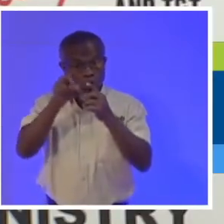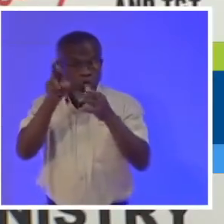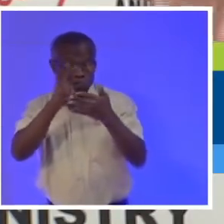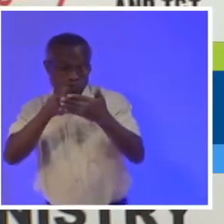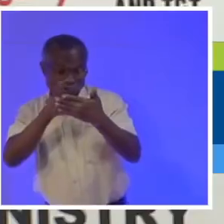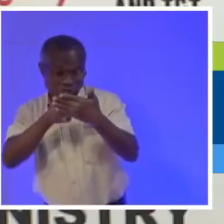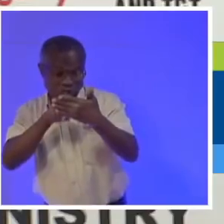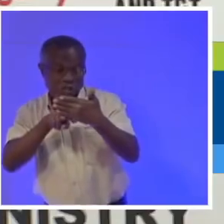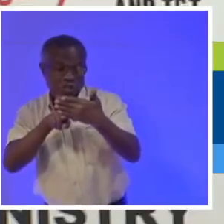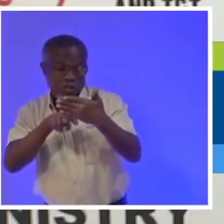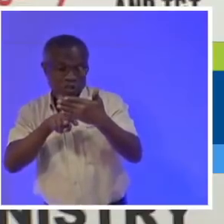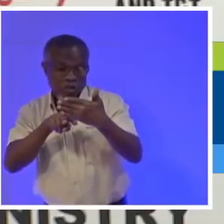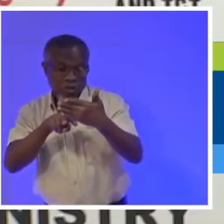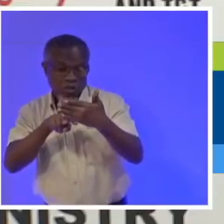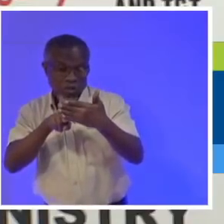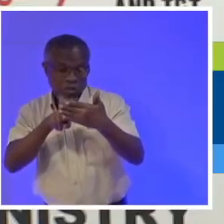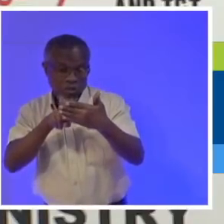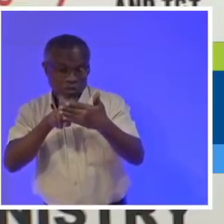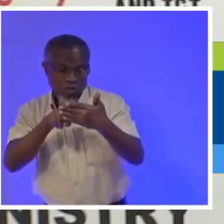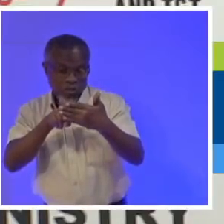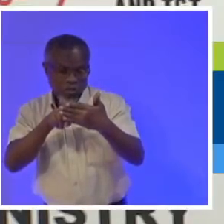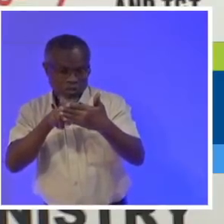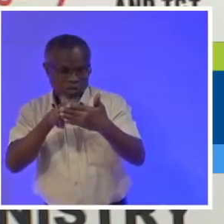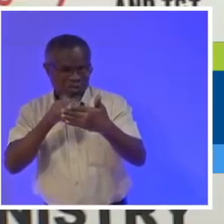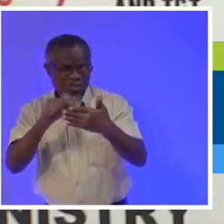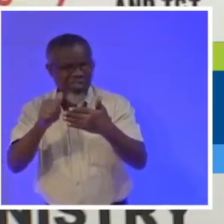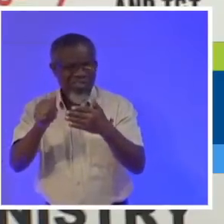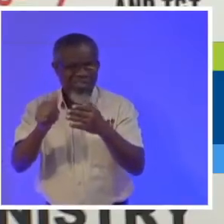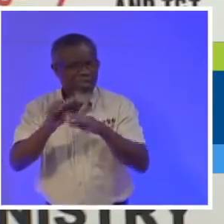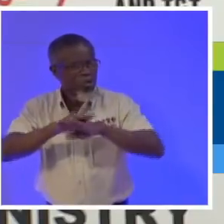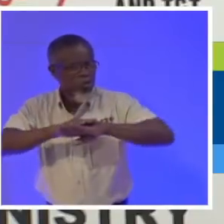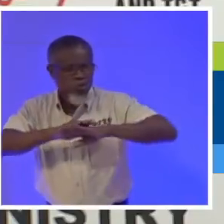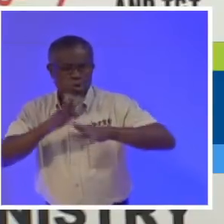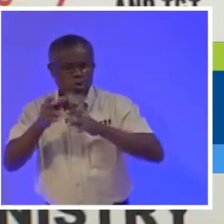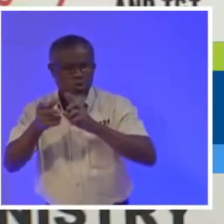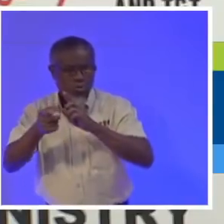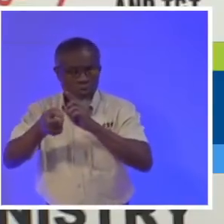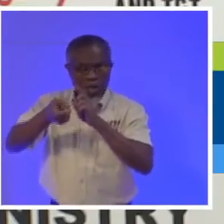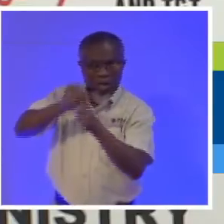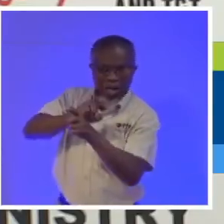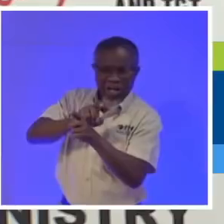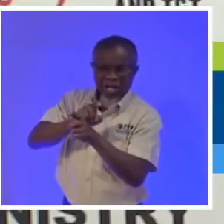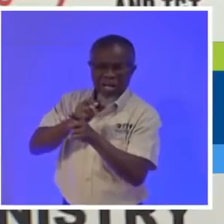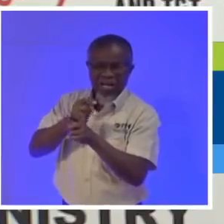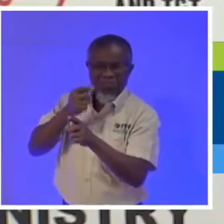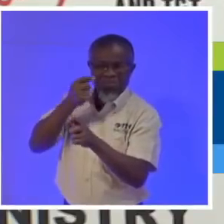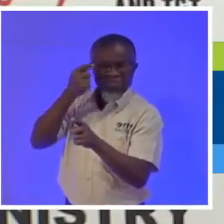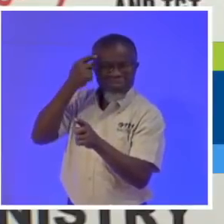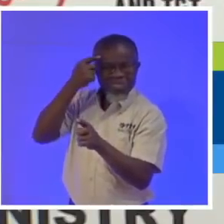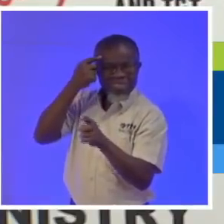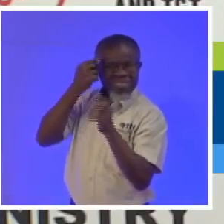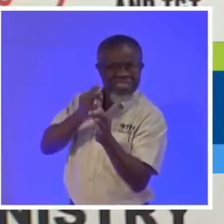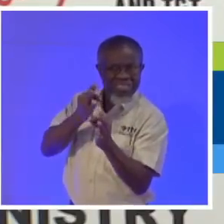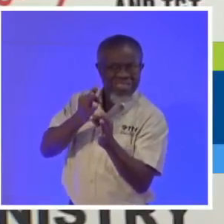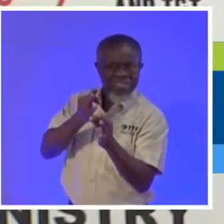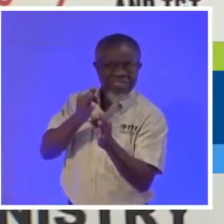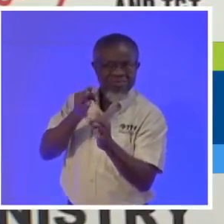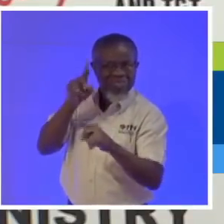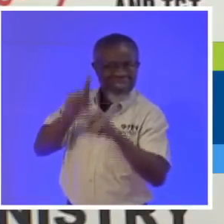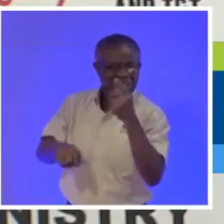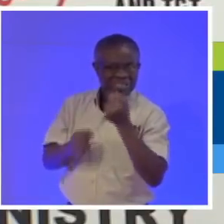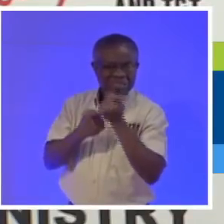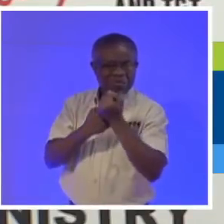read them in the round and not make conclusions which cannot be